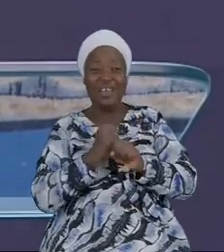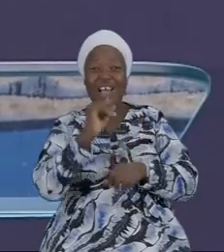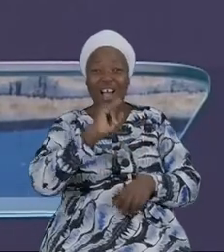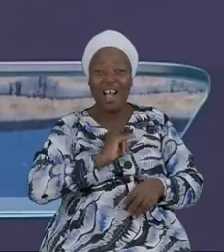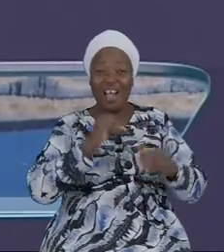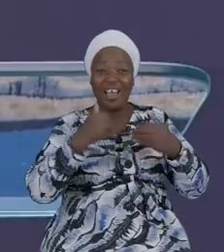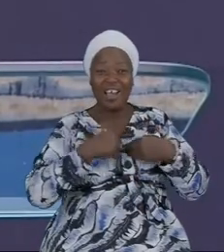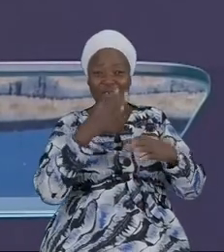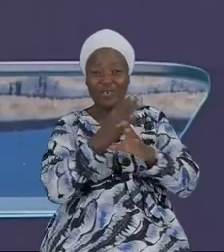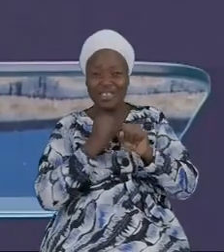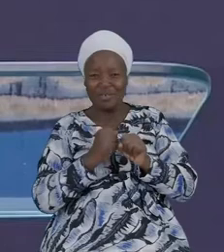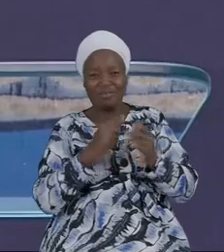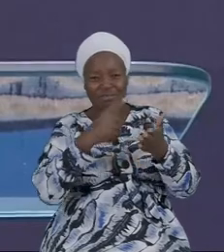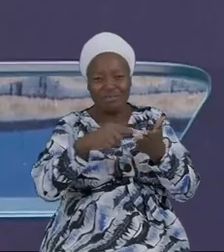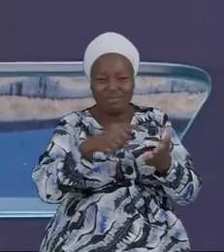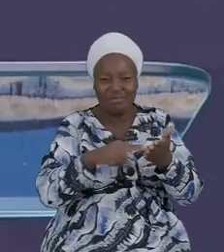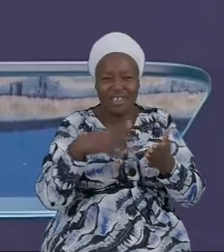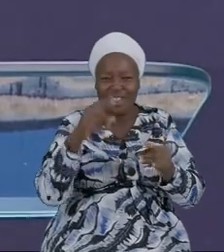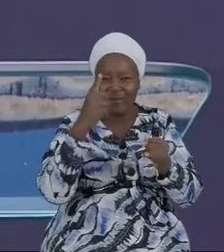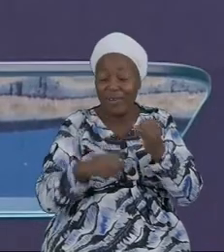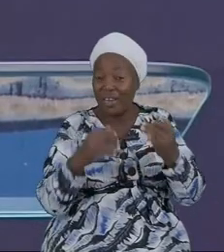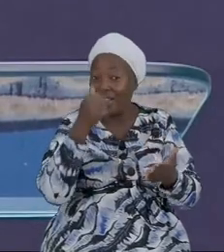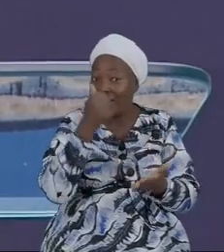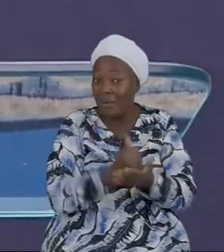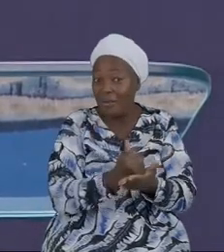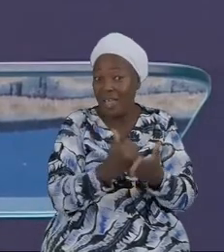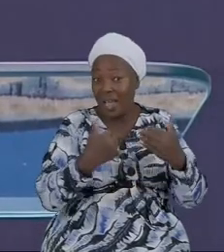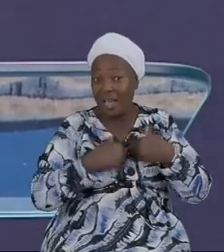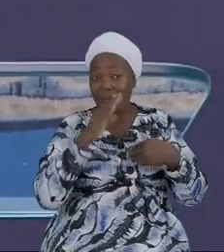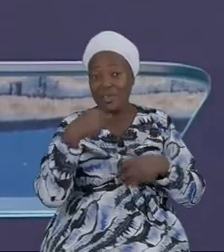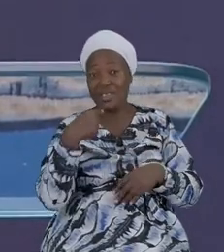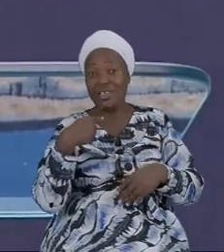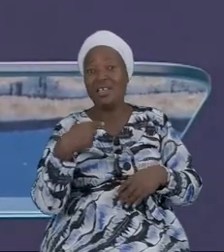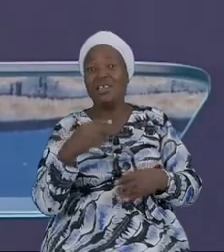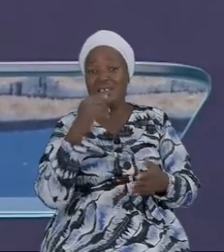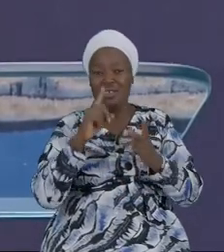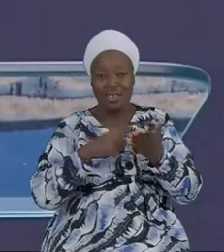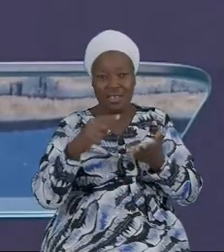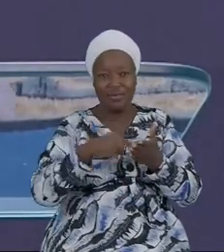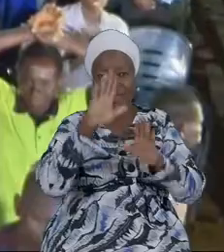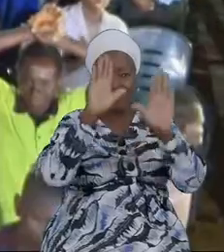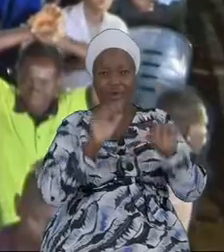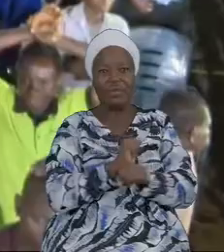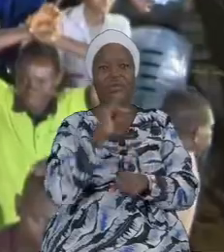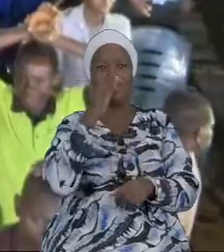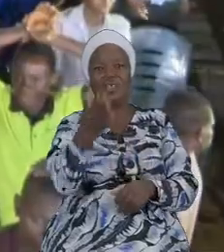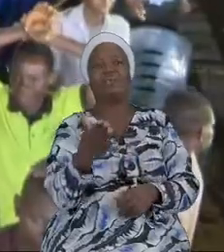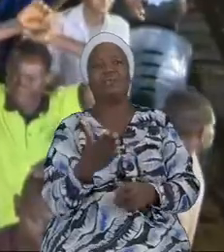received. Check up. The final amen has been said. Check up. Your miracle is there.